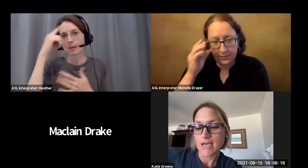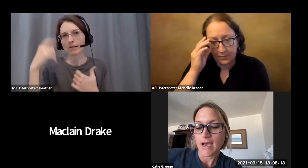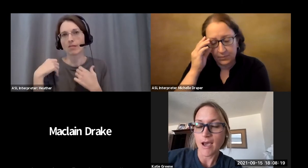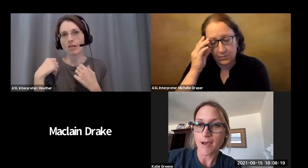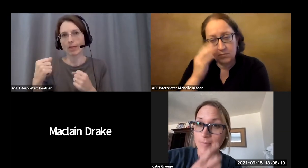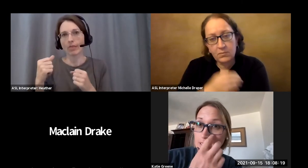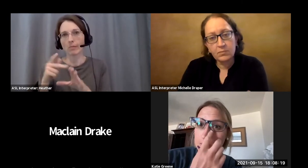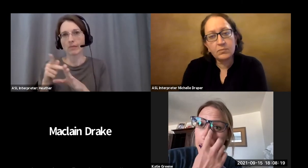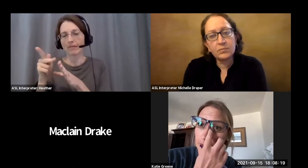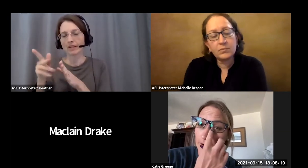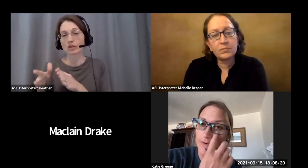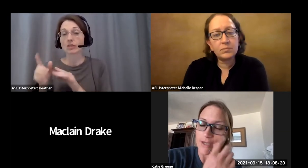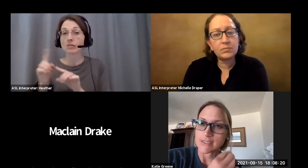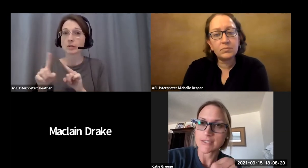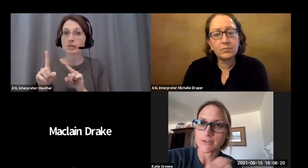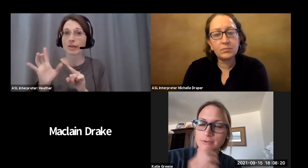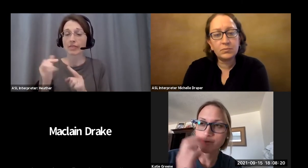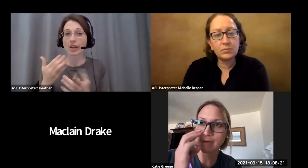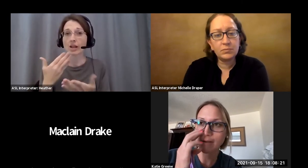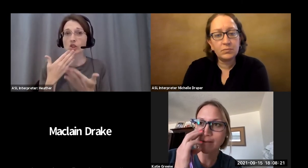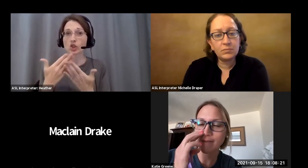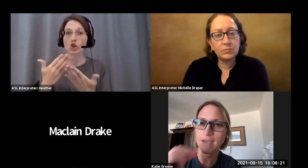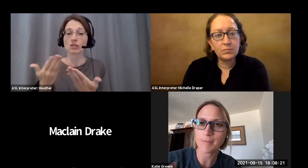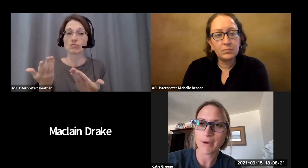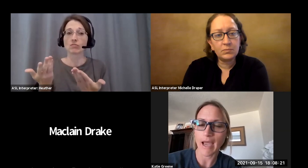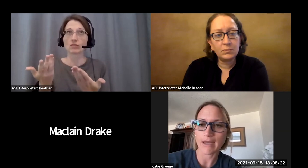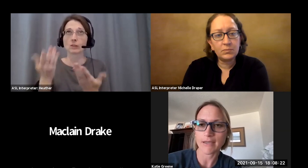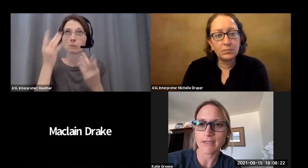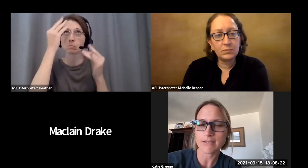therapists, but that's really great for us to